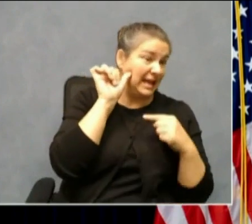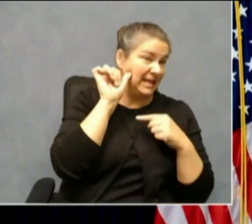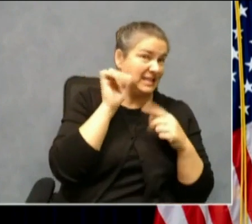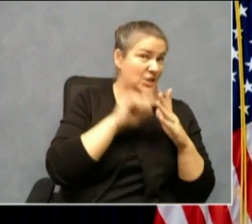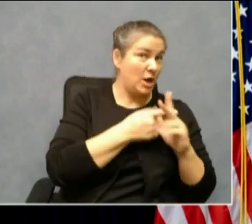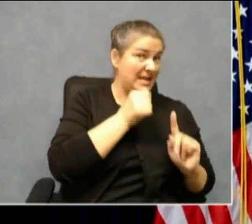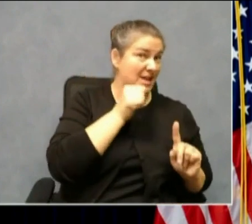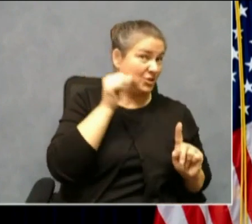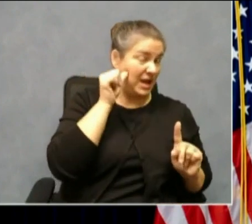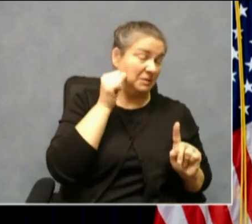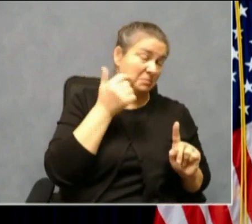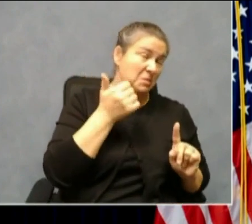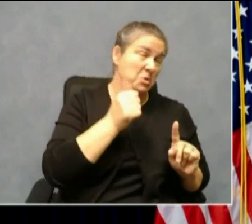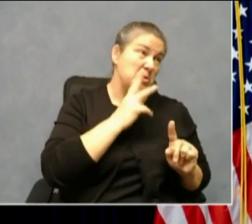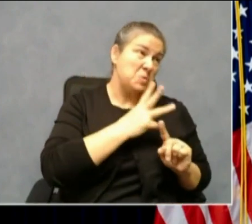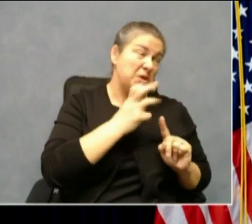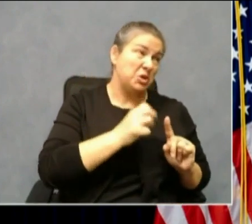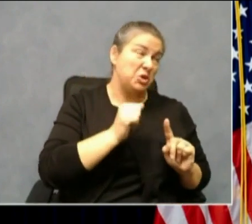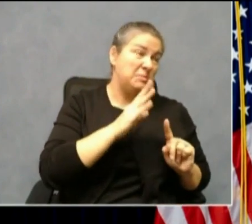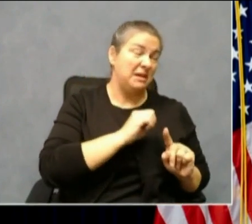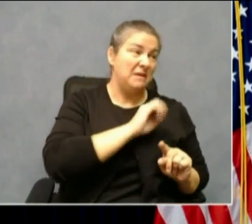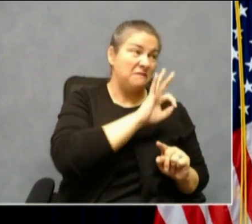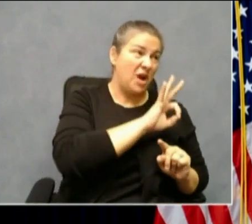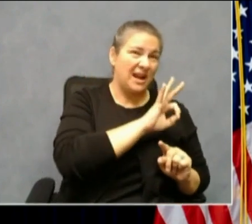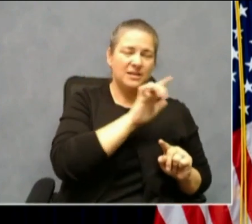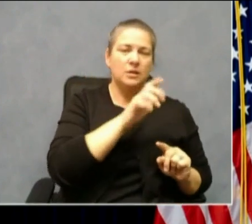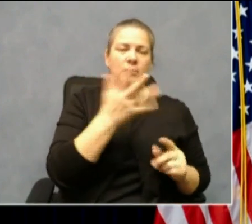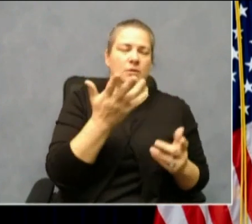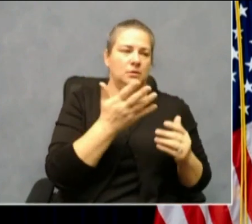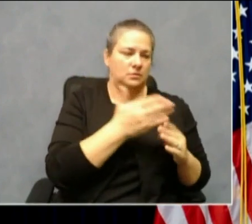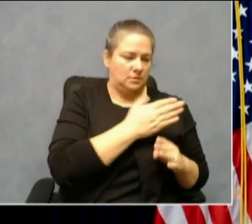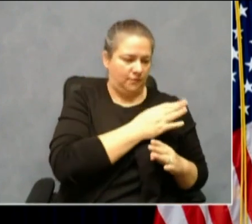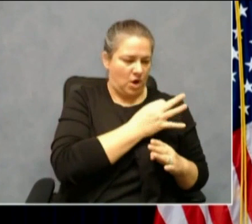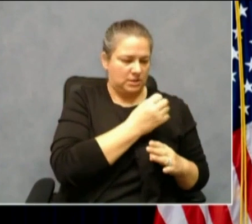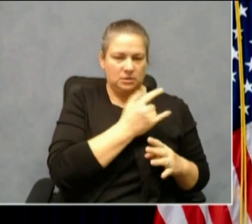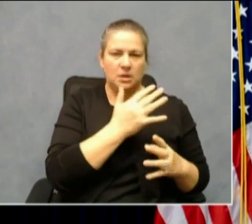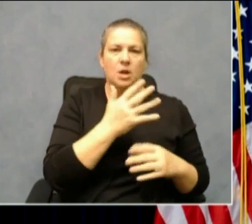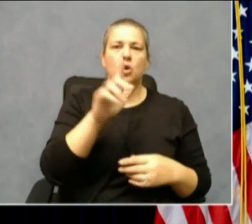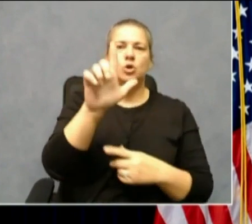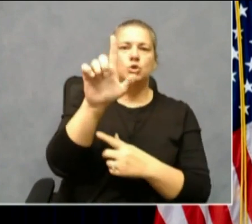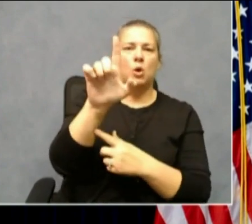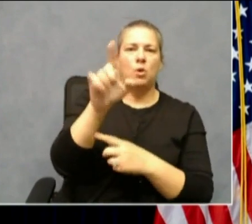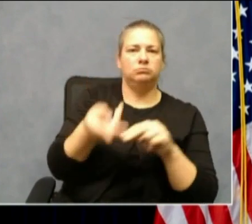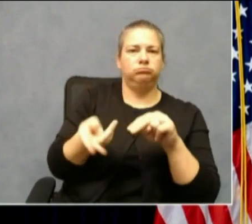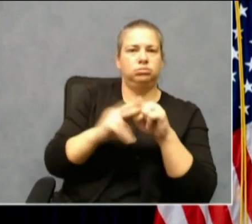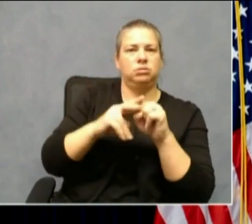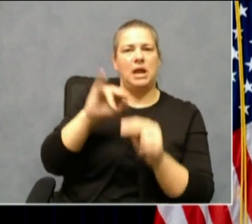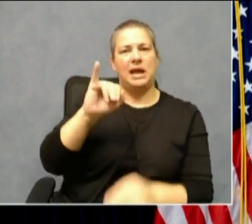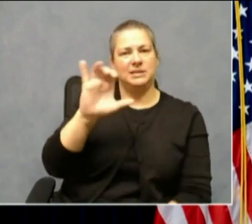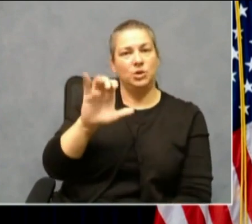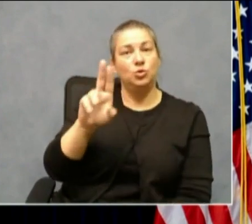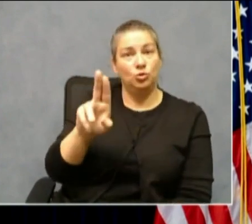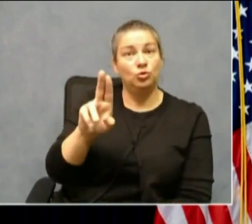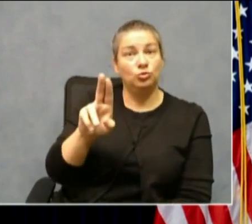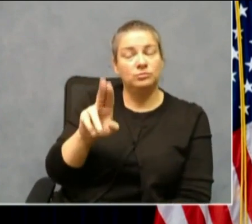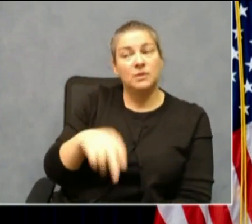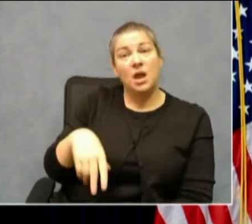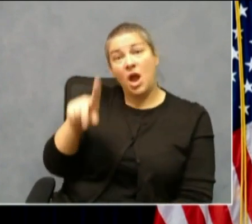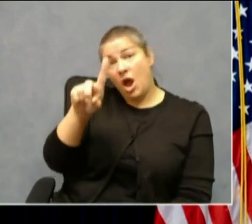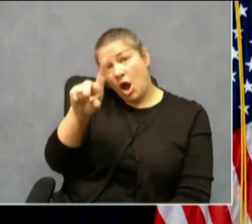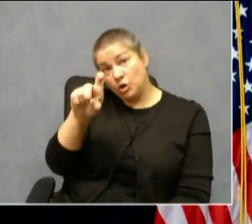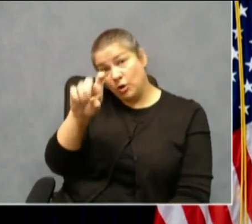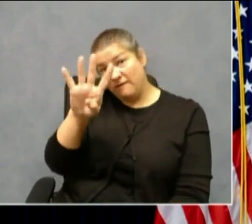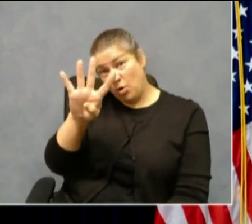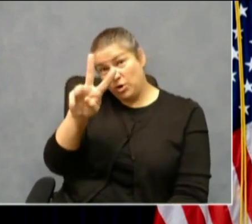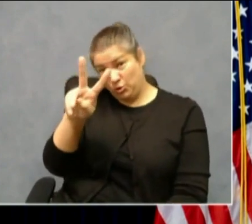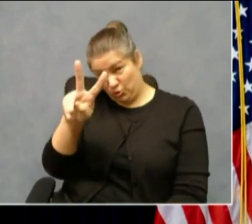yesterday or Friday, it doesn't matter, 21 new people in the ICU and 142 Kentuckians